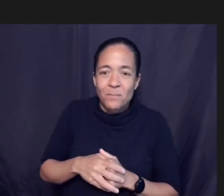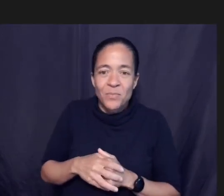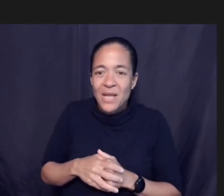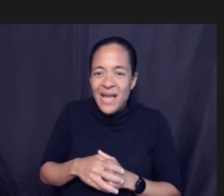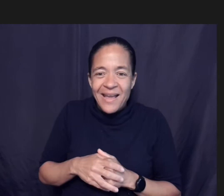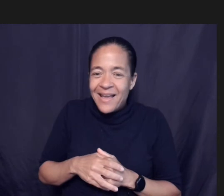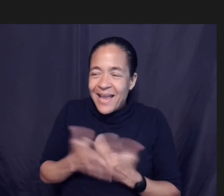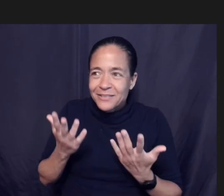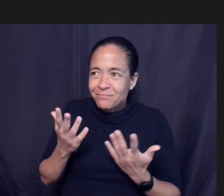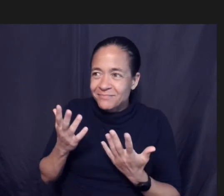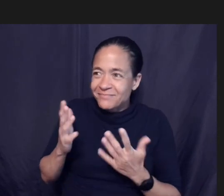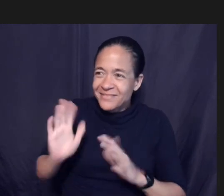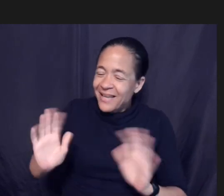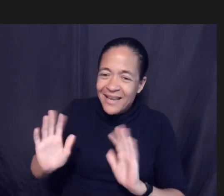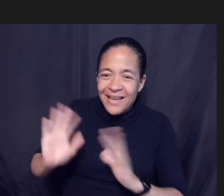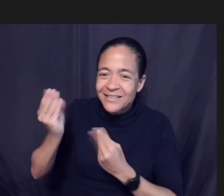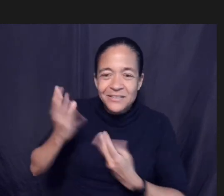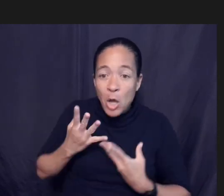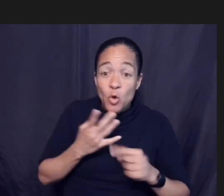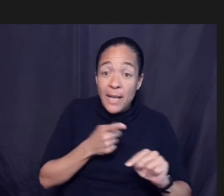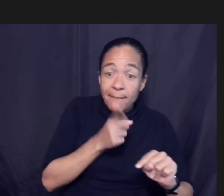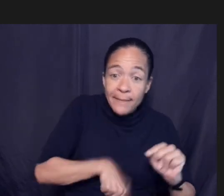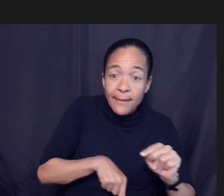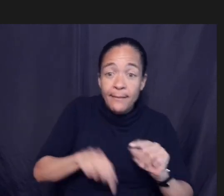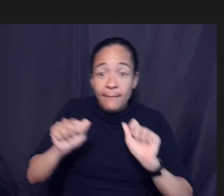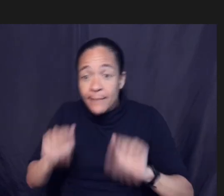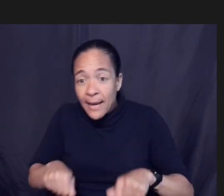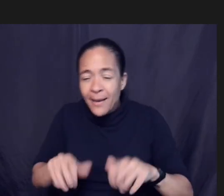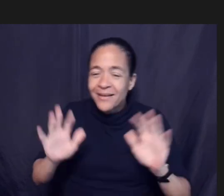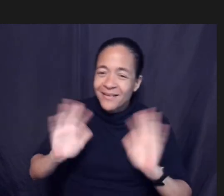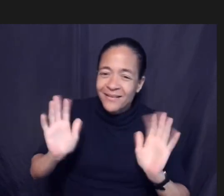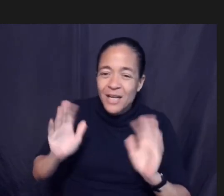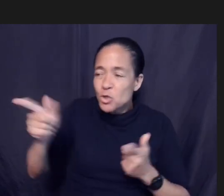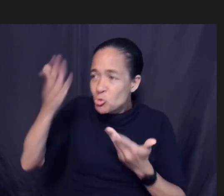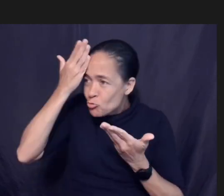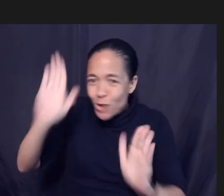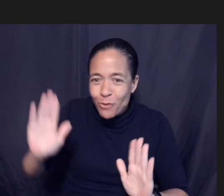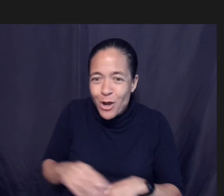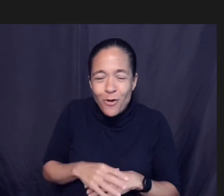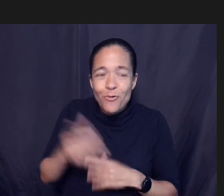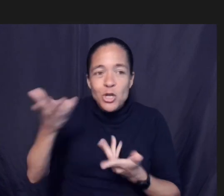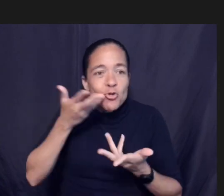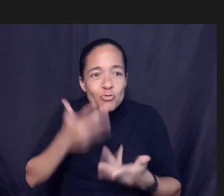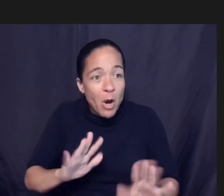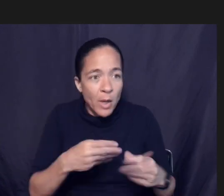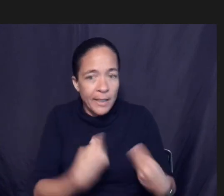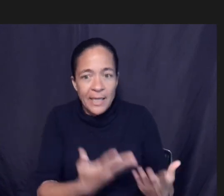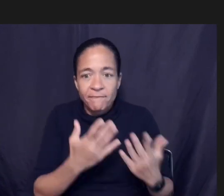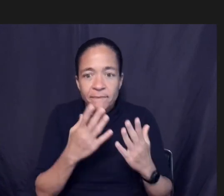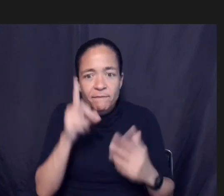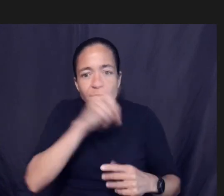what the child can and cannot do. All right, keep that stuff to yourself because you don't know. You don't want to give them false